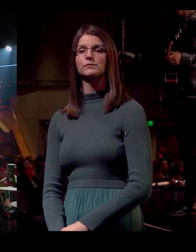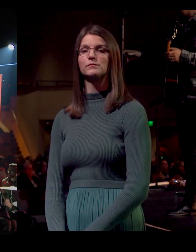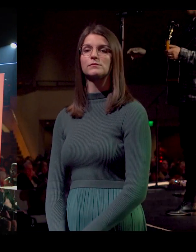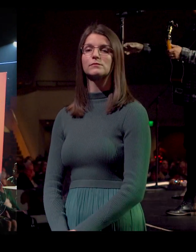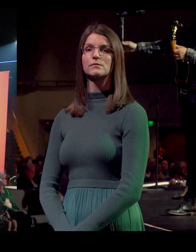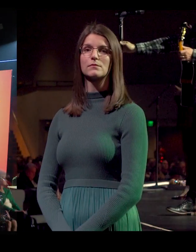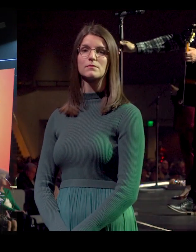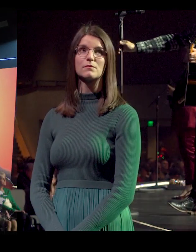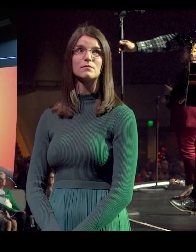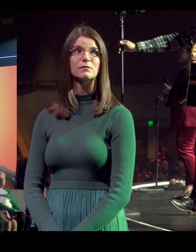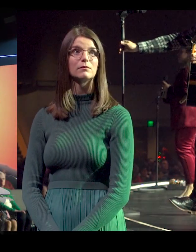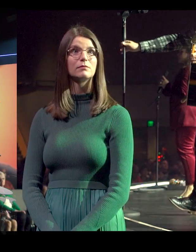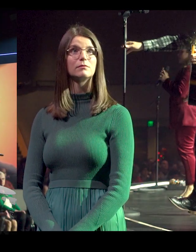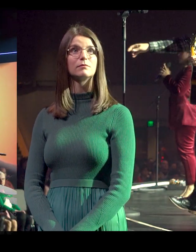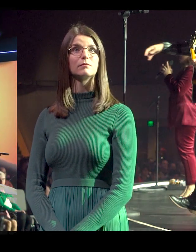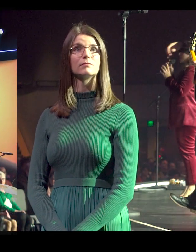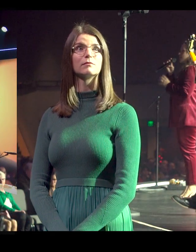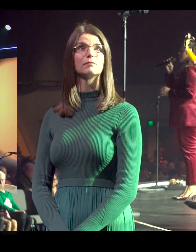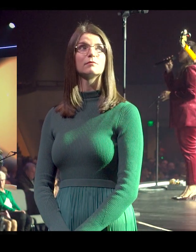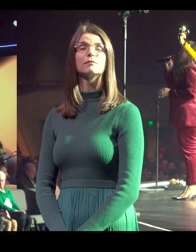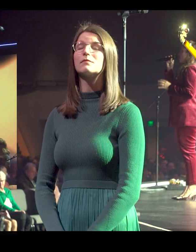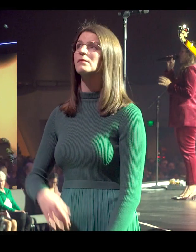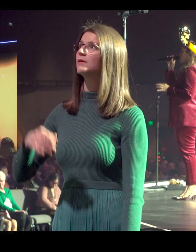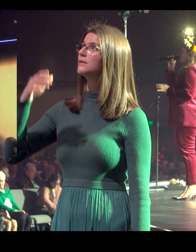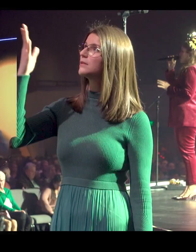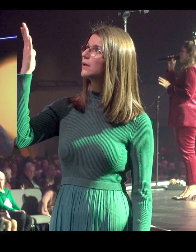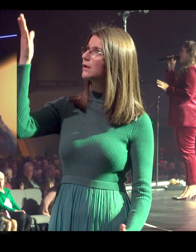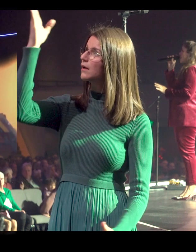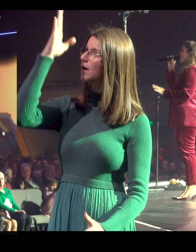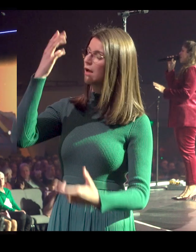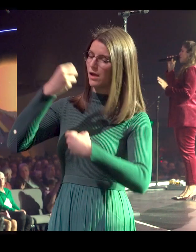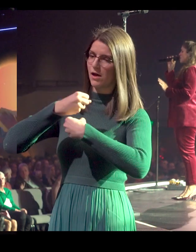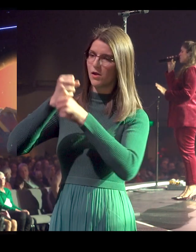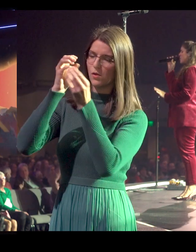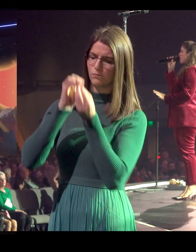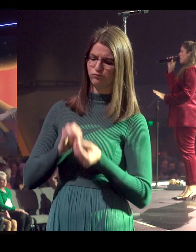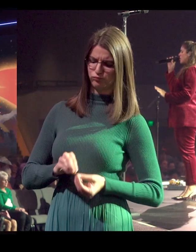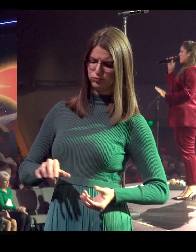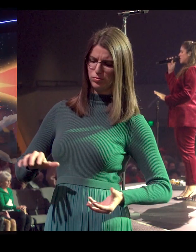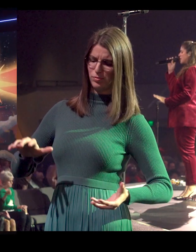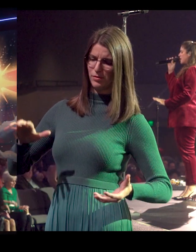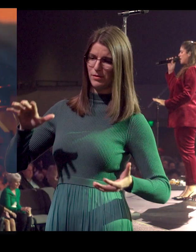He's a God of all creation.